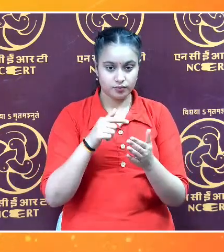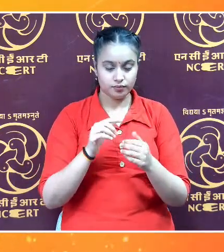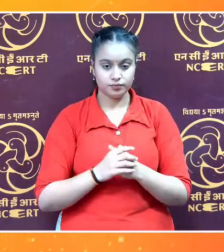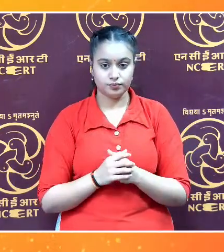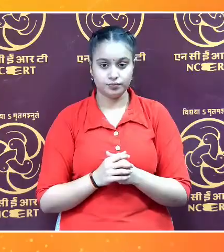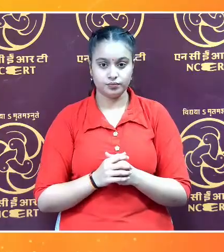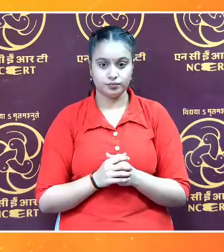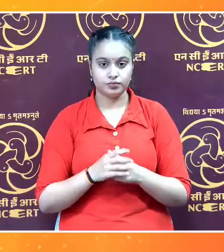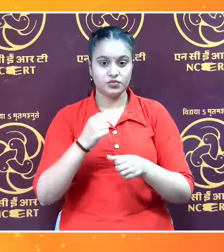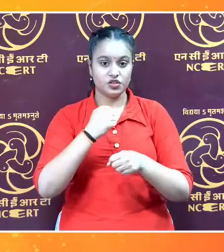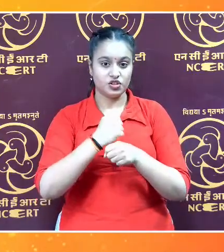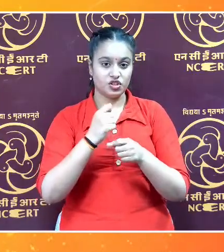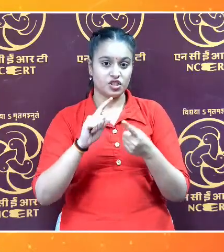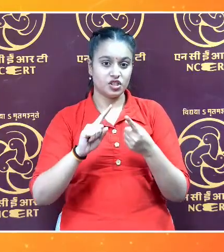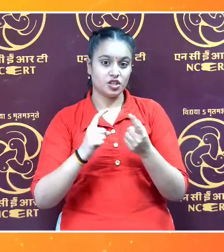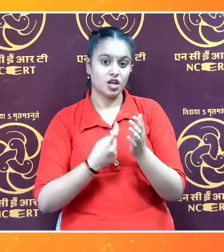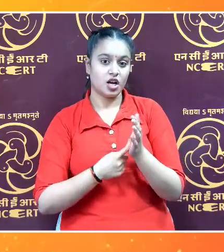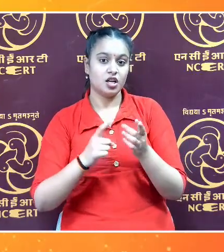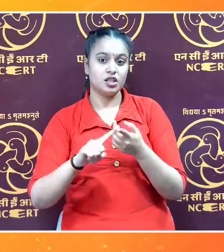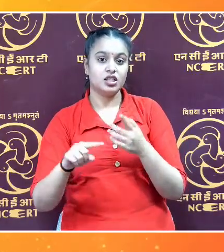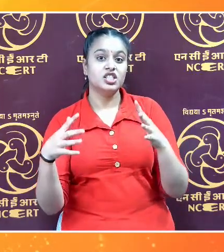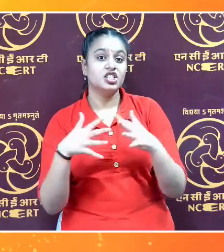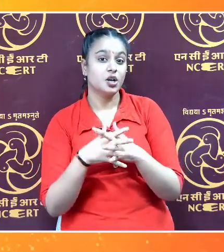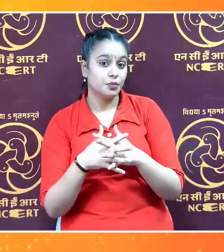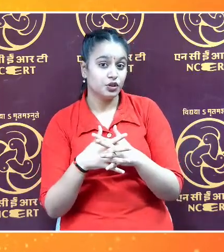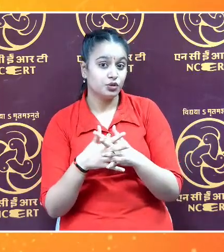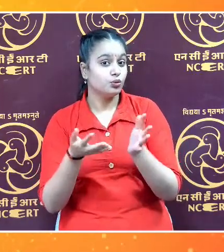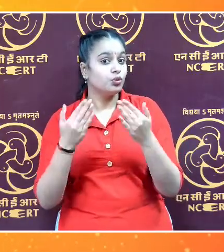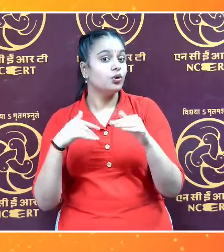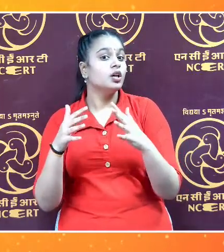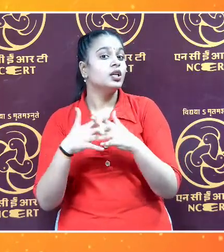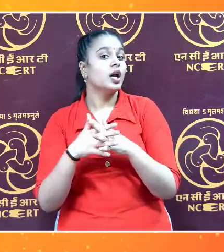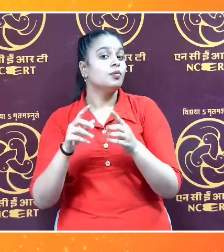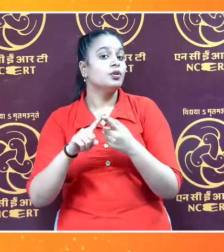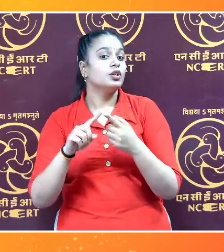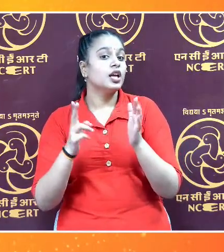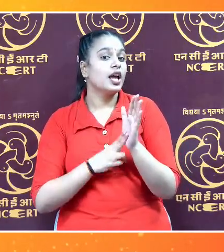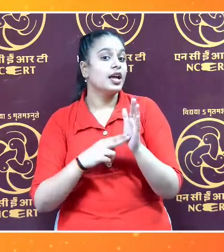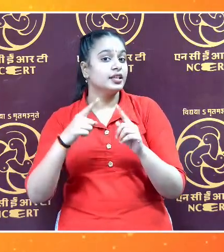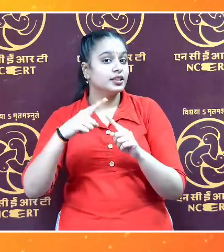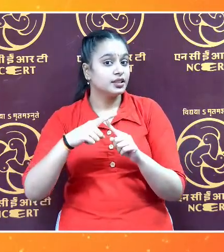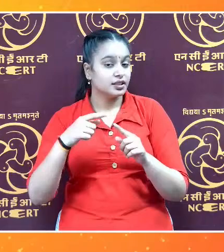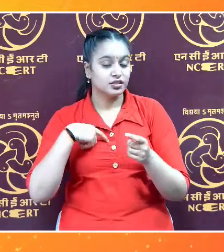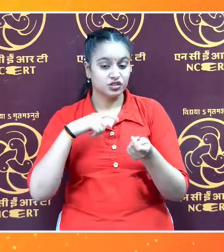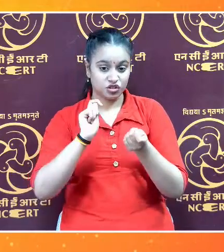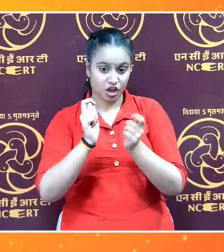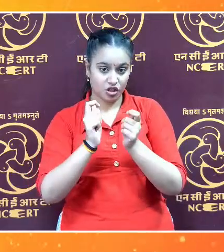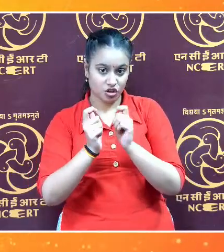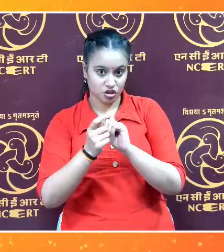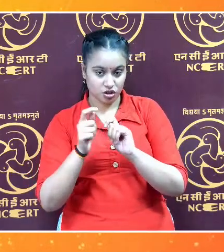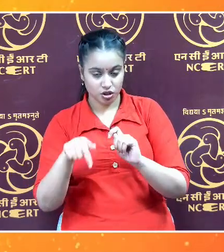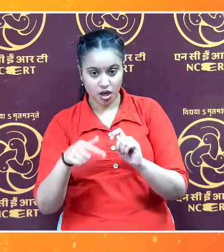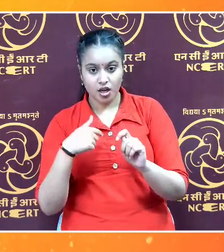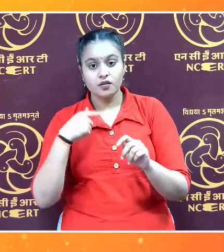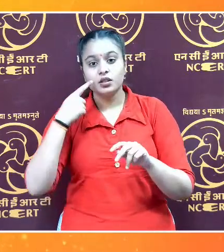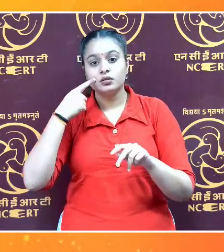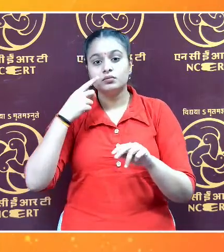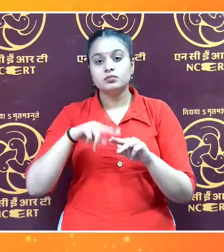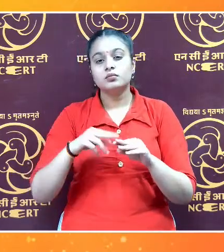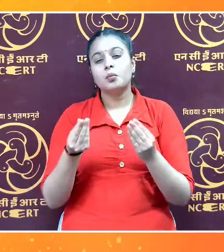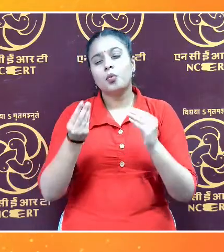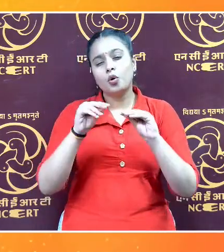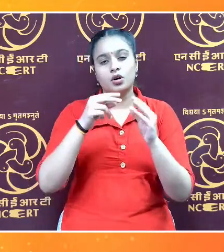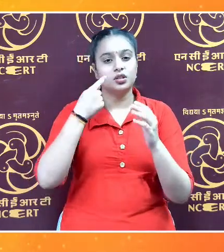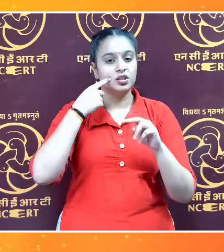he grew. We went. Yes. Yeah. So they are irregular verbs where they Oh. change into different. So this will come only with more of